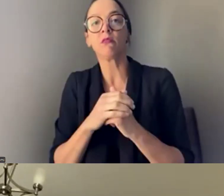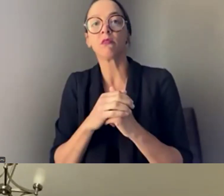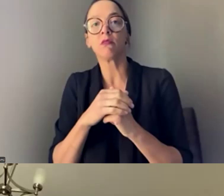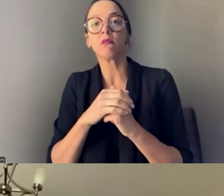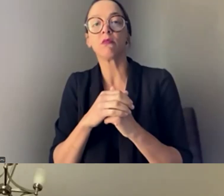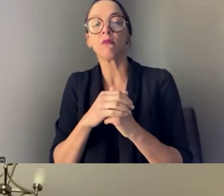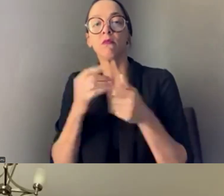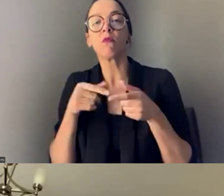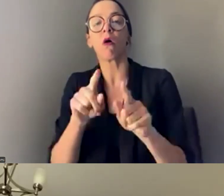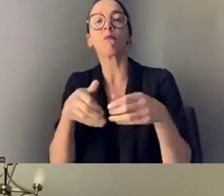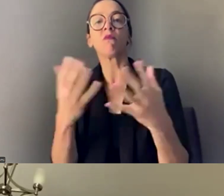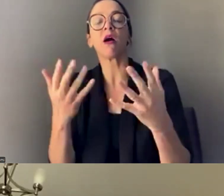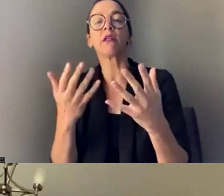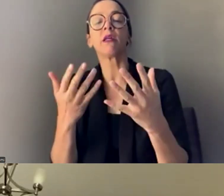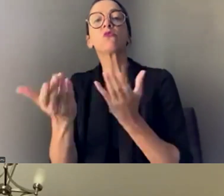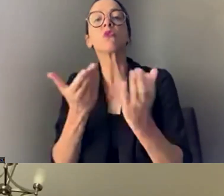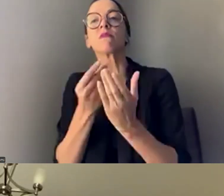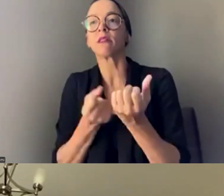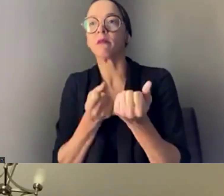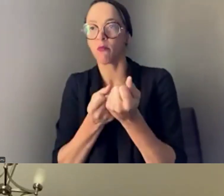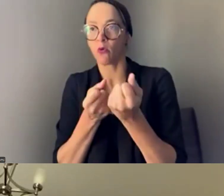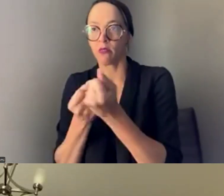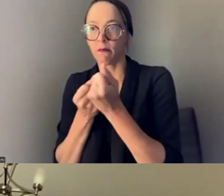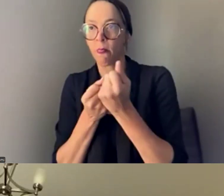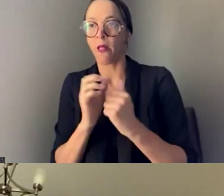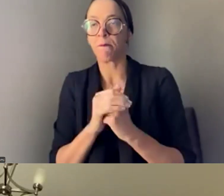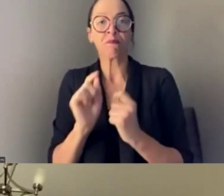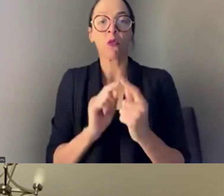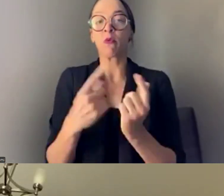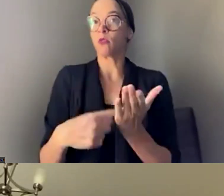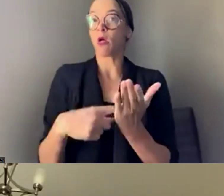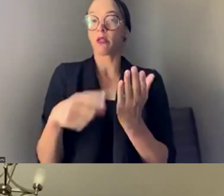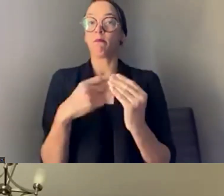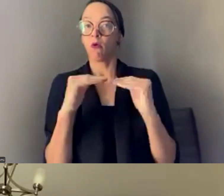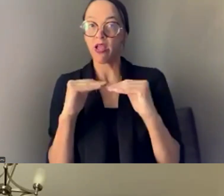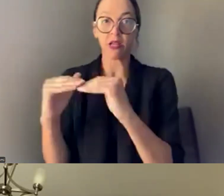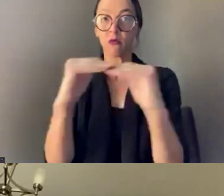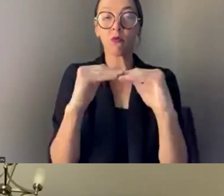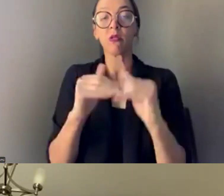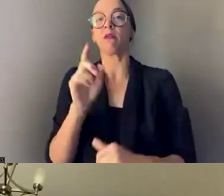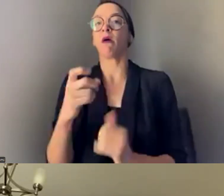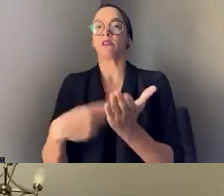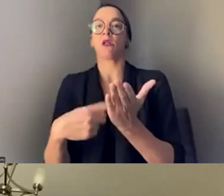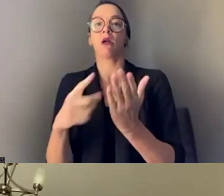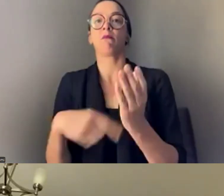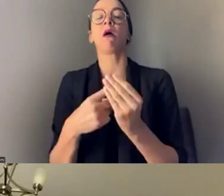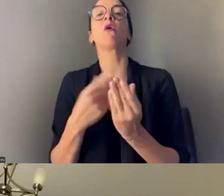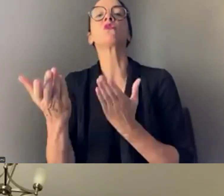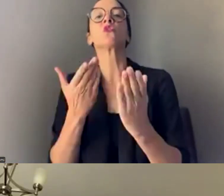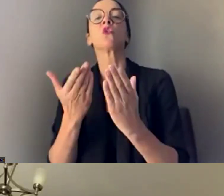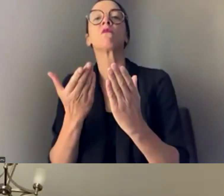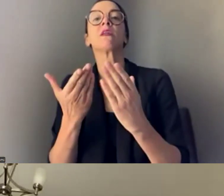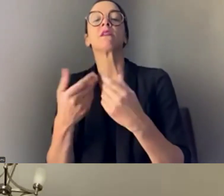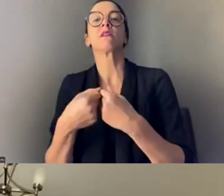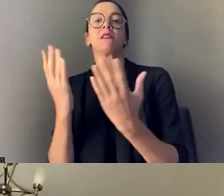equity, you have to talk about service delivery as well. You have to put